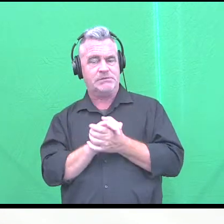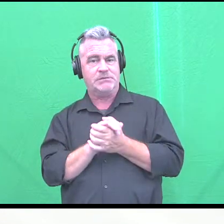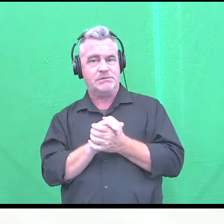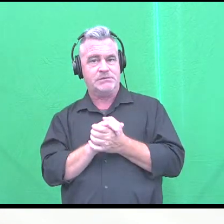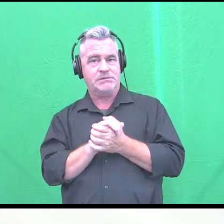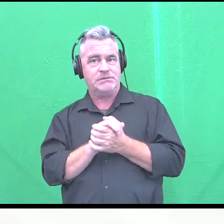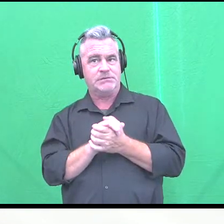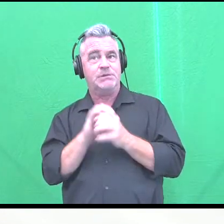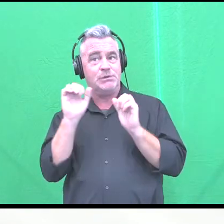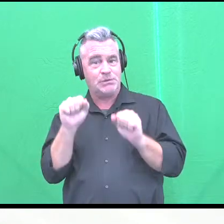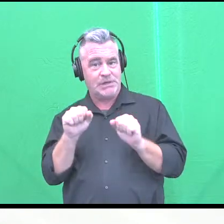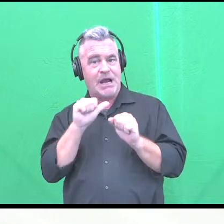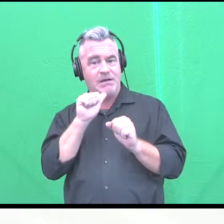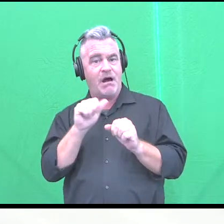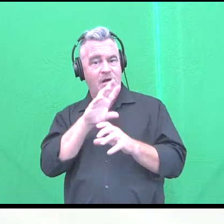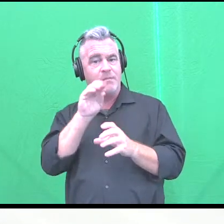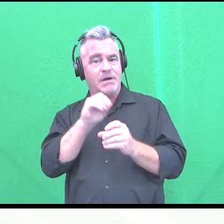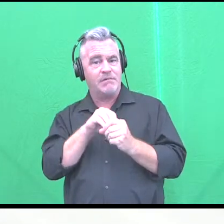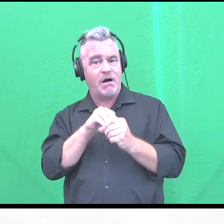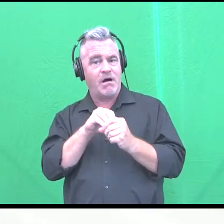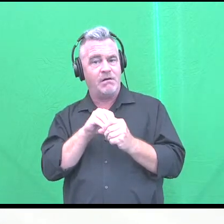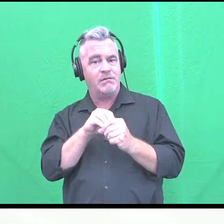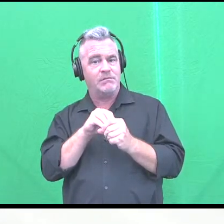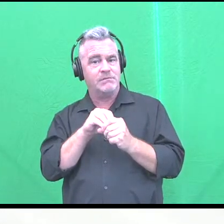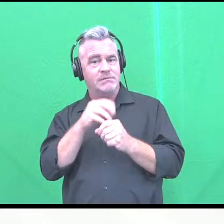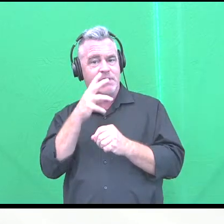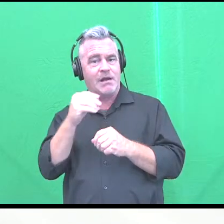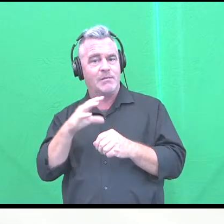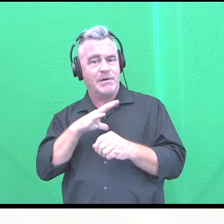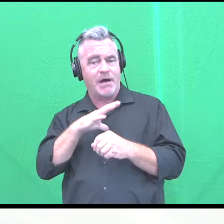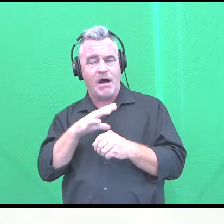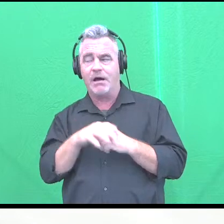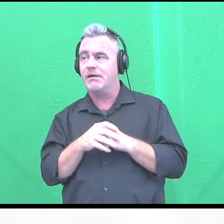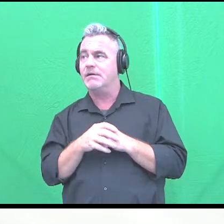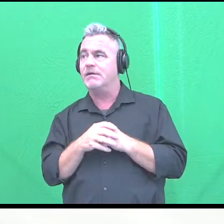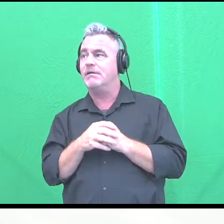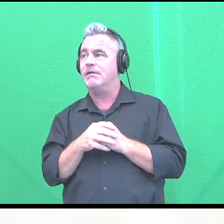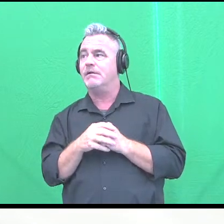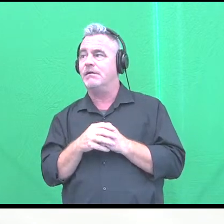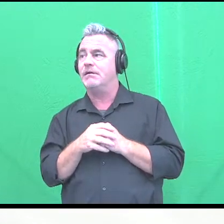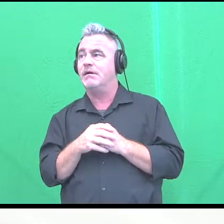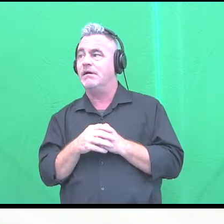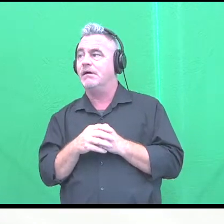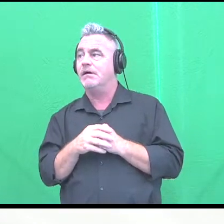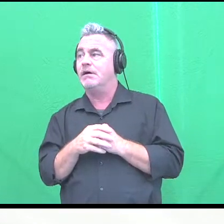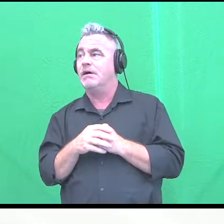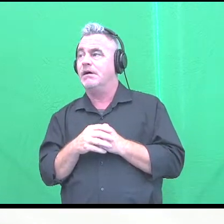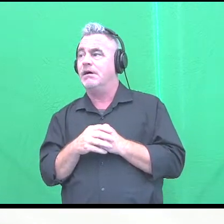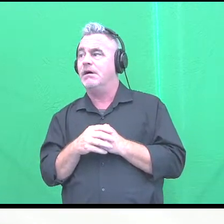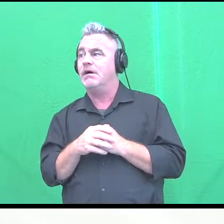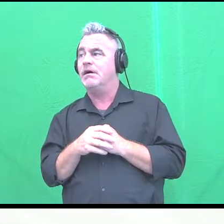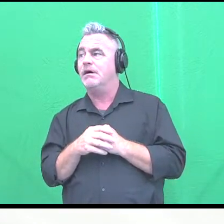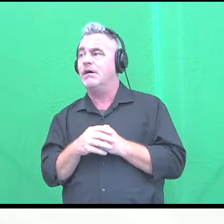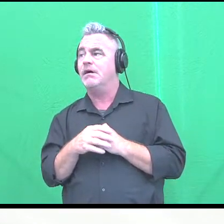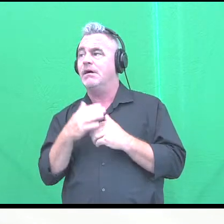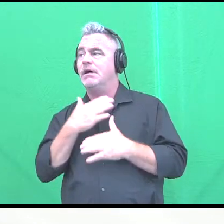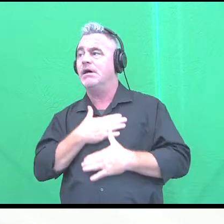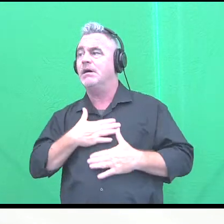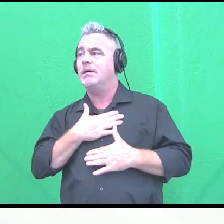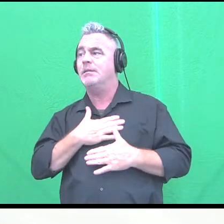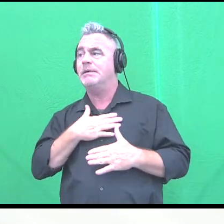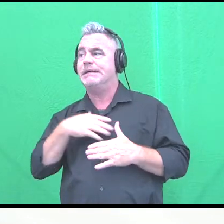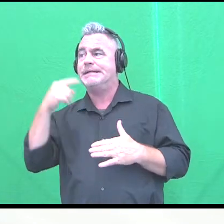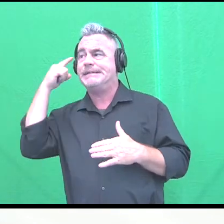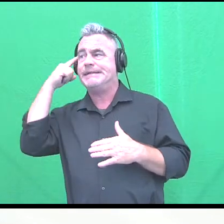not be a part of it and you'll be okay. Also, any of the board members, please just think